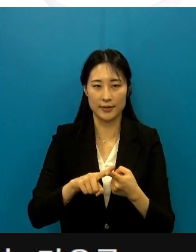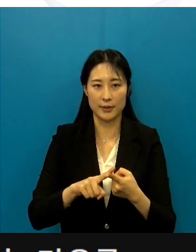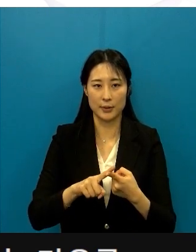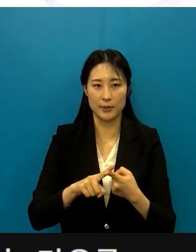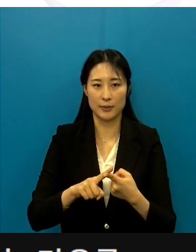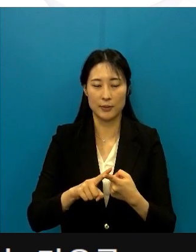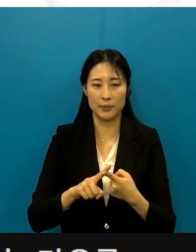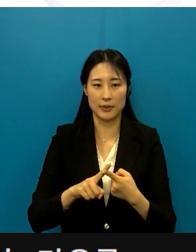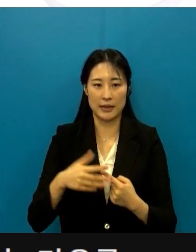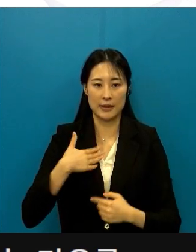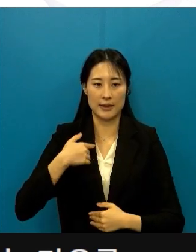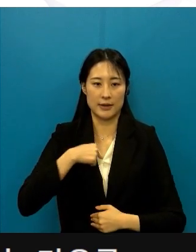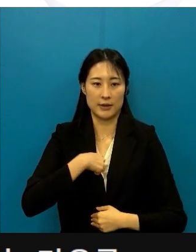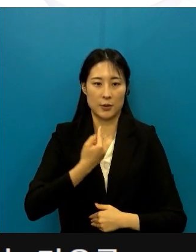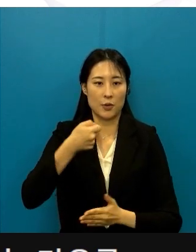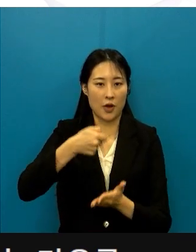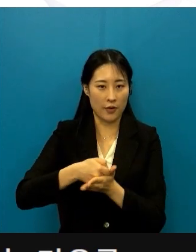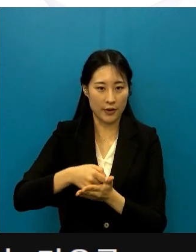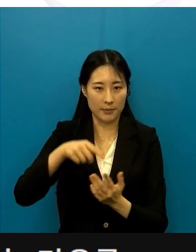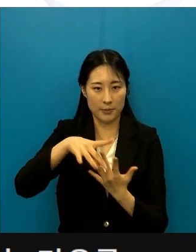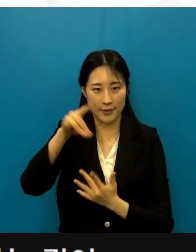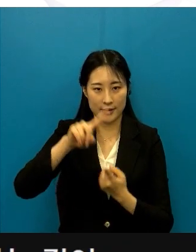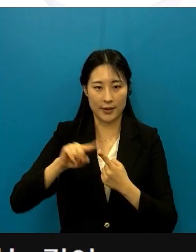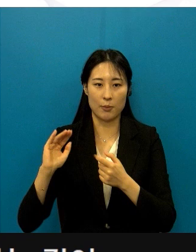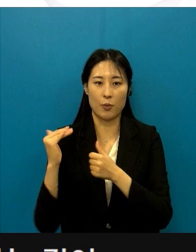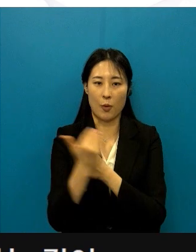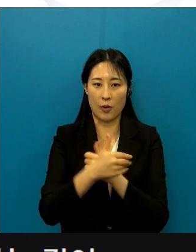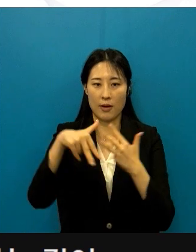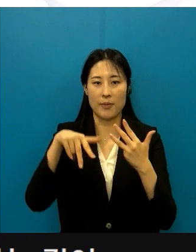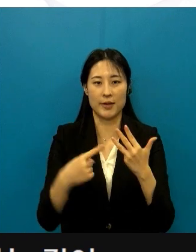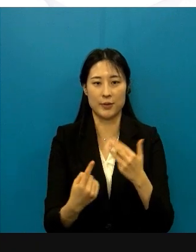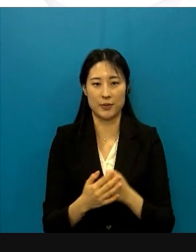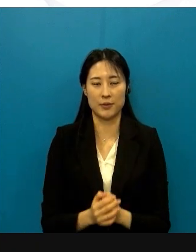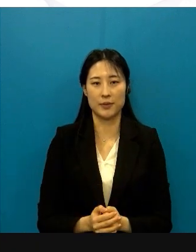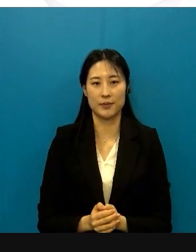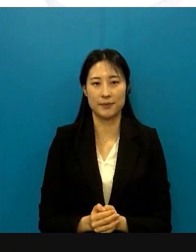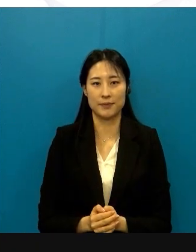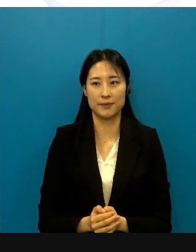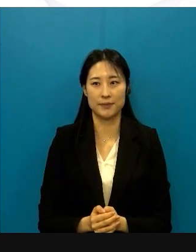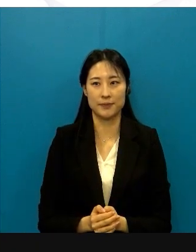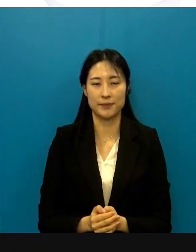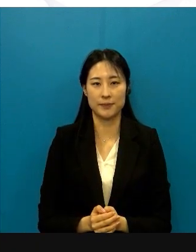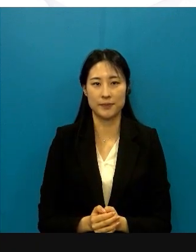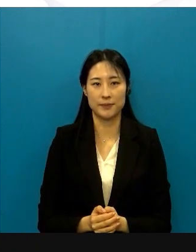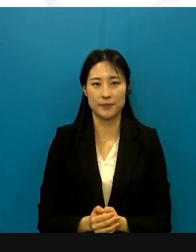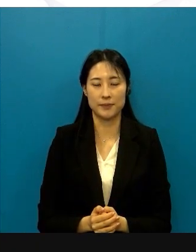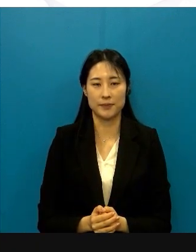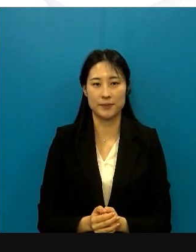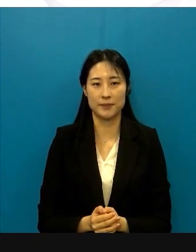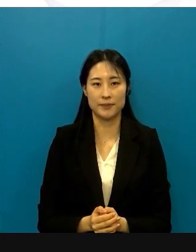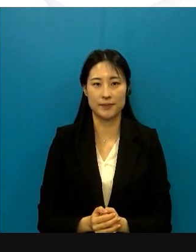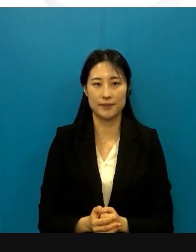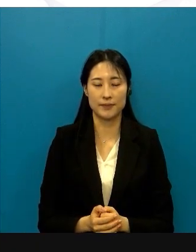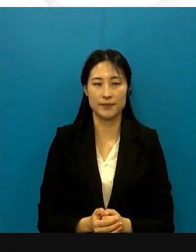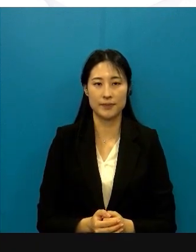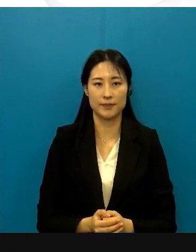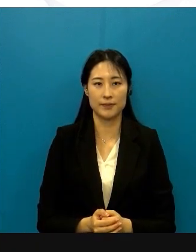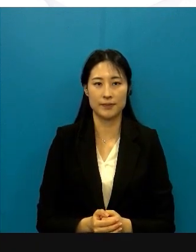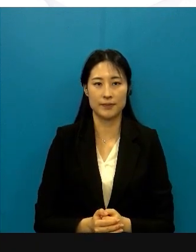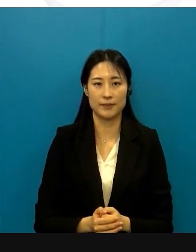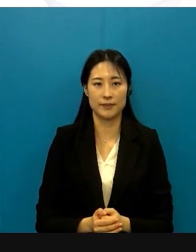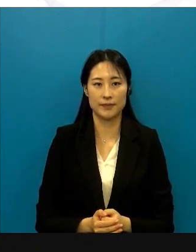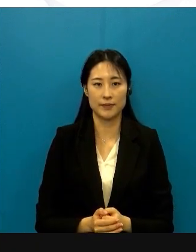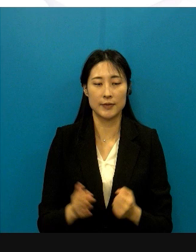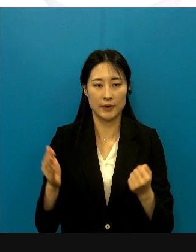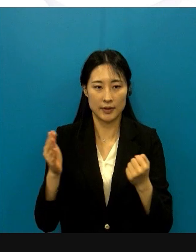Apologies for moving on when I'm not ready to move on. So Article 8 gives us the freedom to